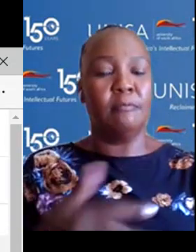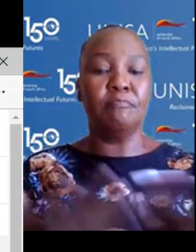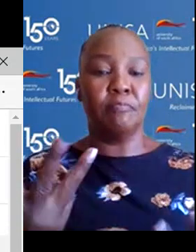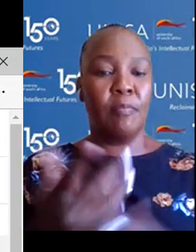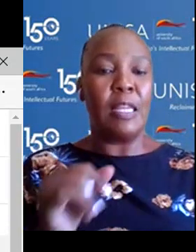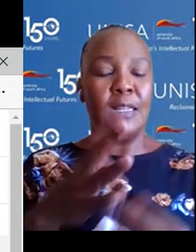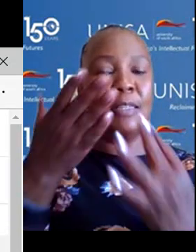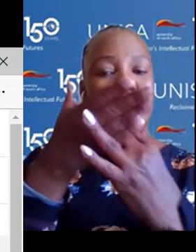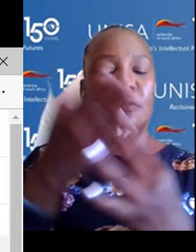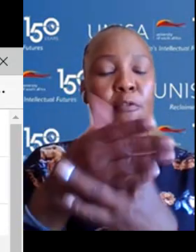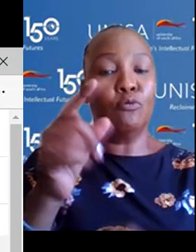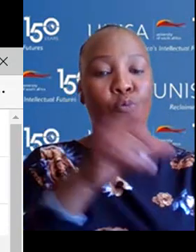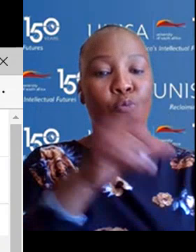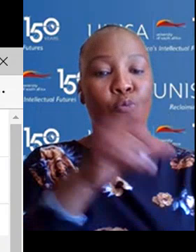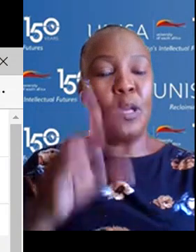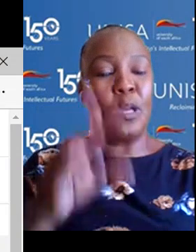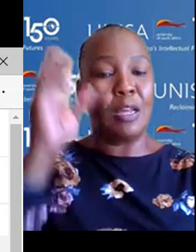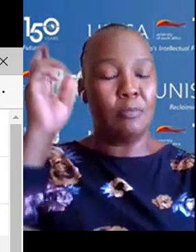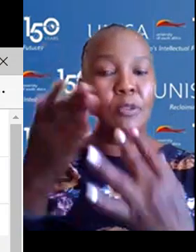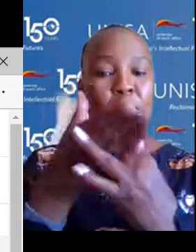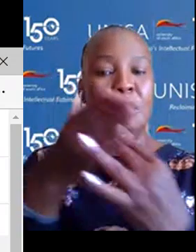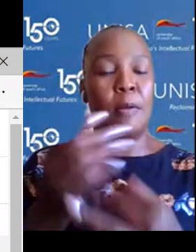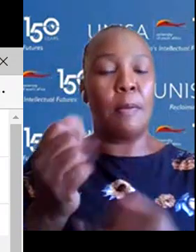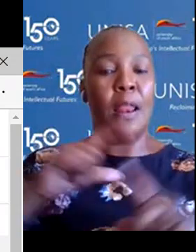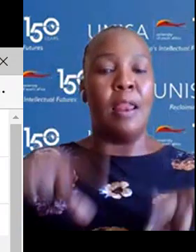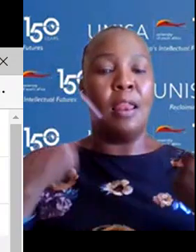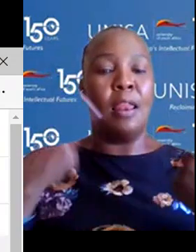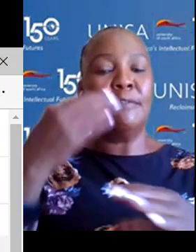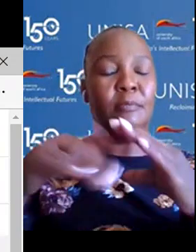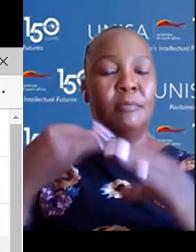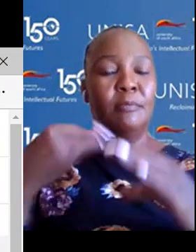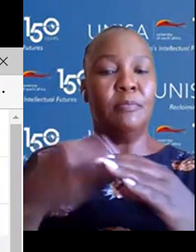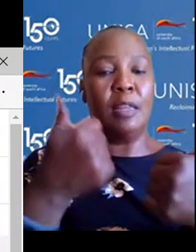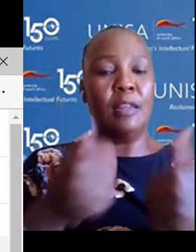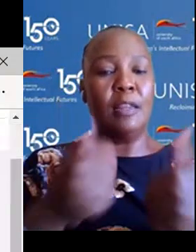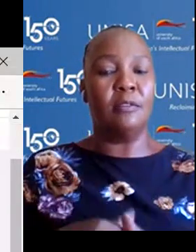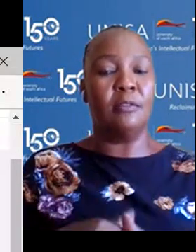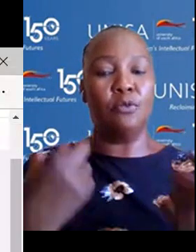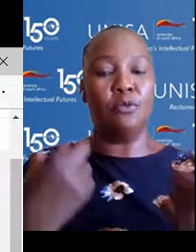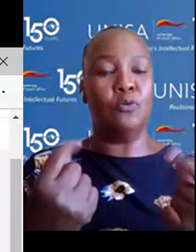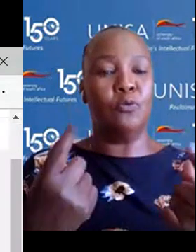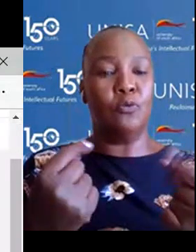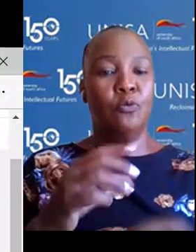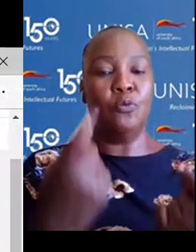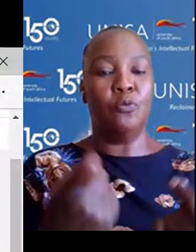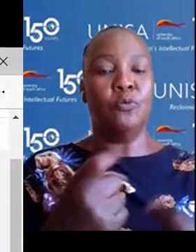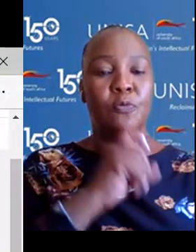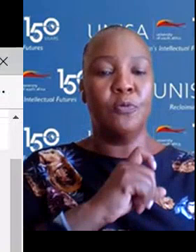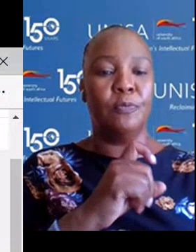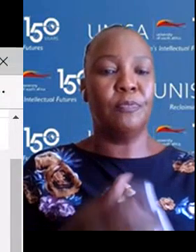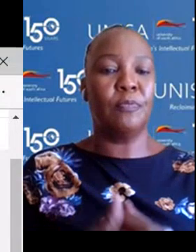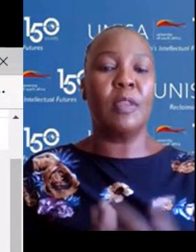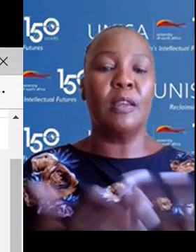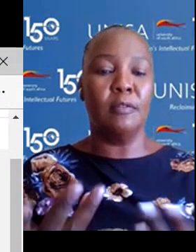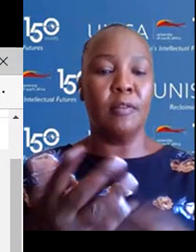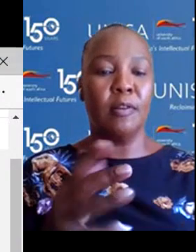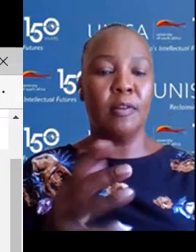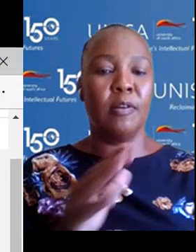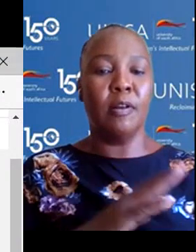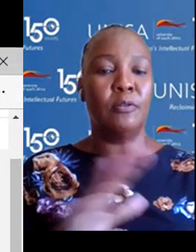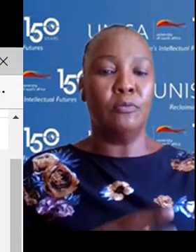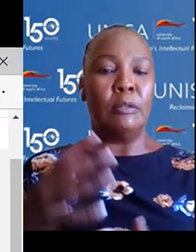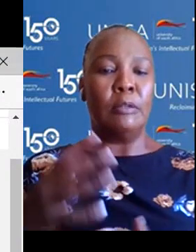accessible to you. Just remember, you can sign in using your MyLife email account, which we do recommend. So there we go. So don't freak out,